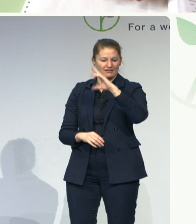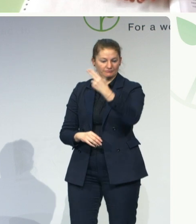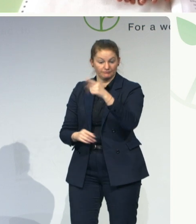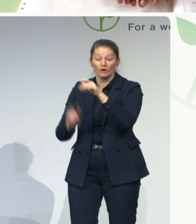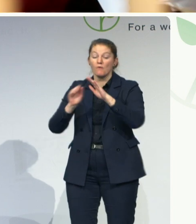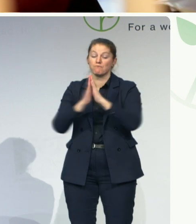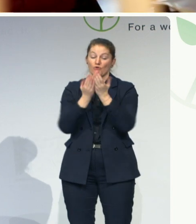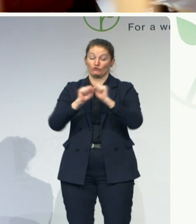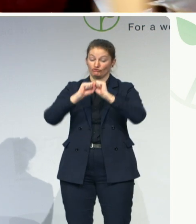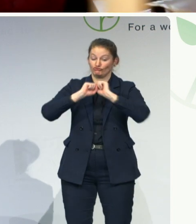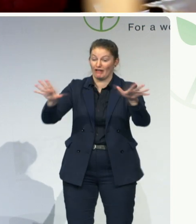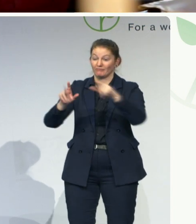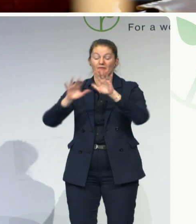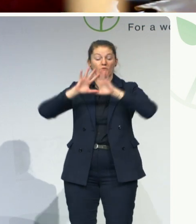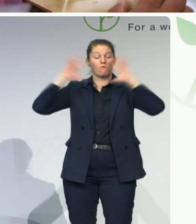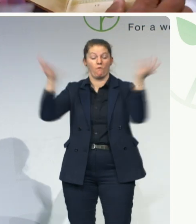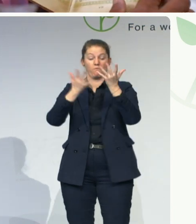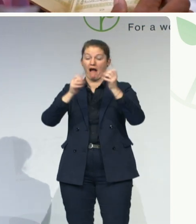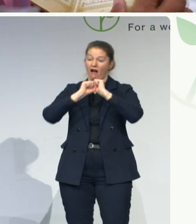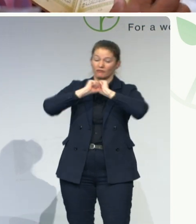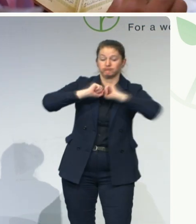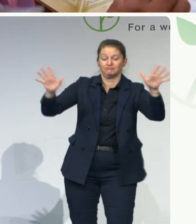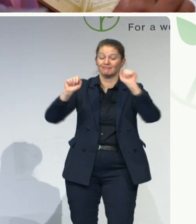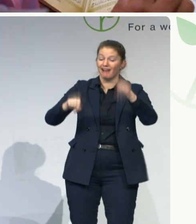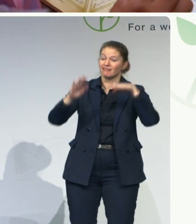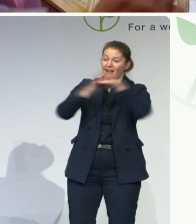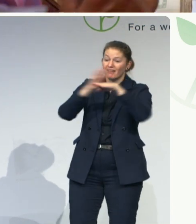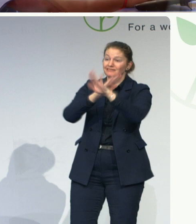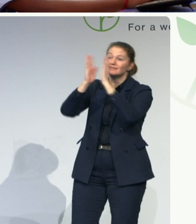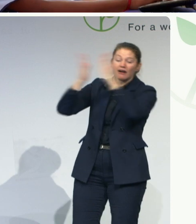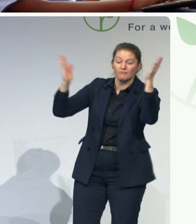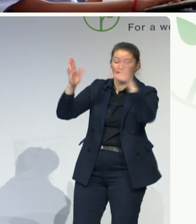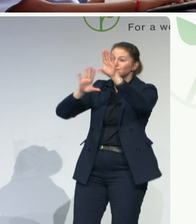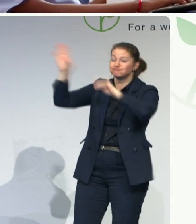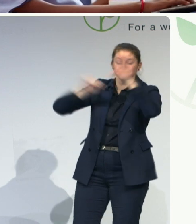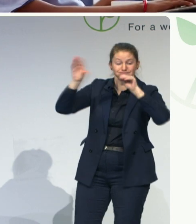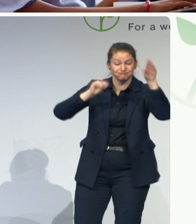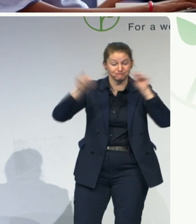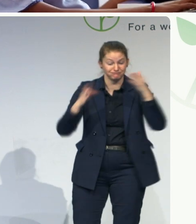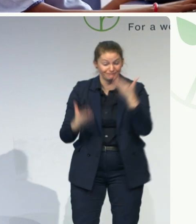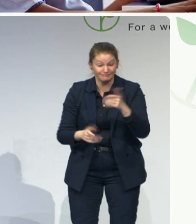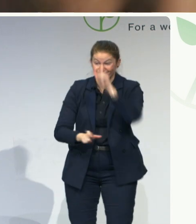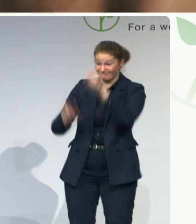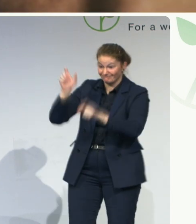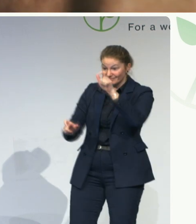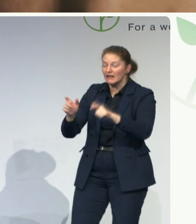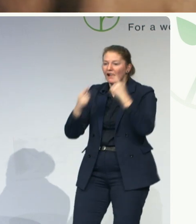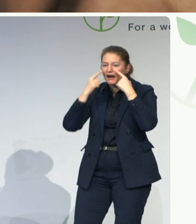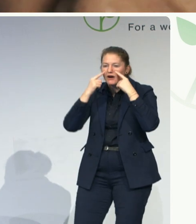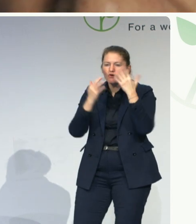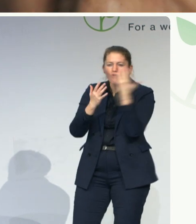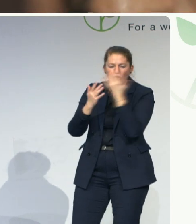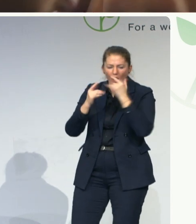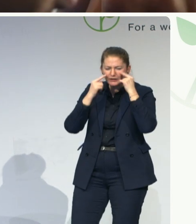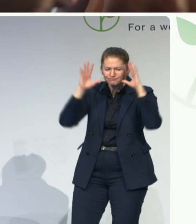disabilities. Available in the US and 87 other countries, it provides books and printed materials in